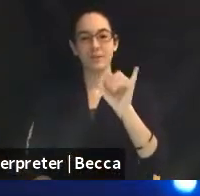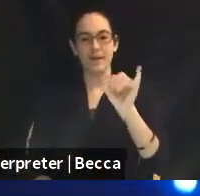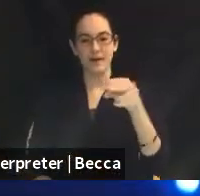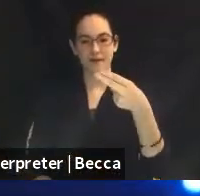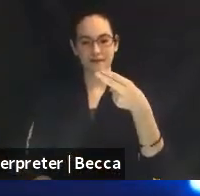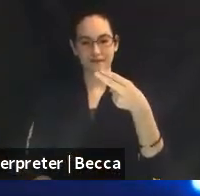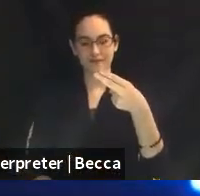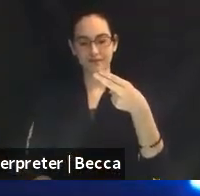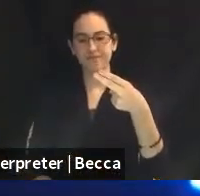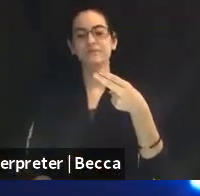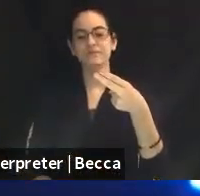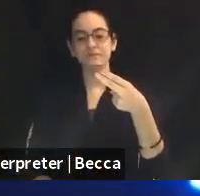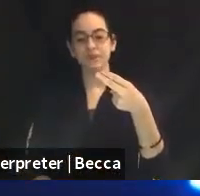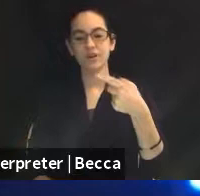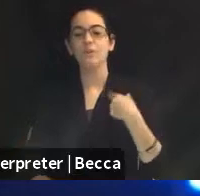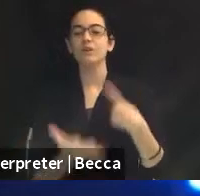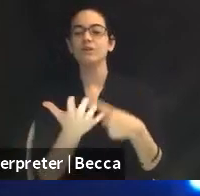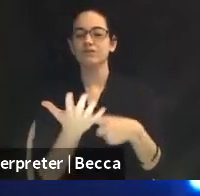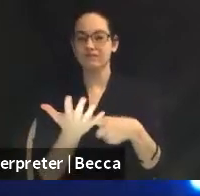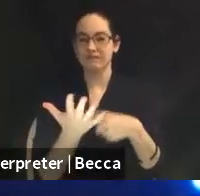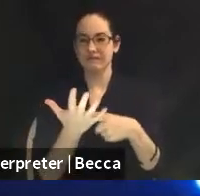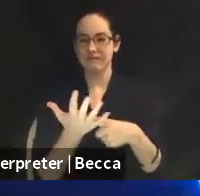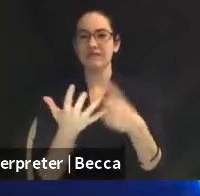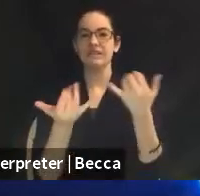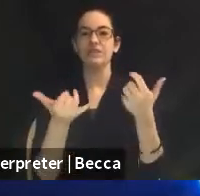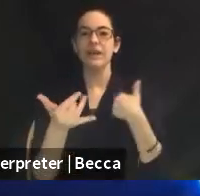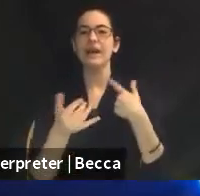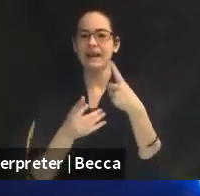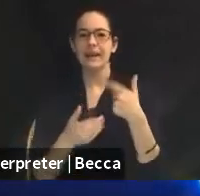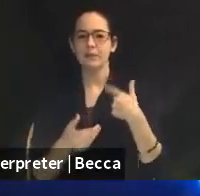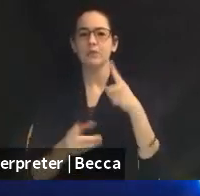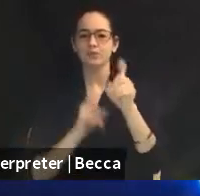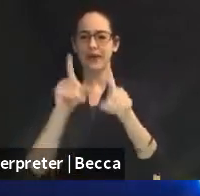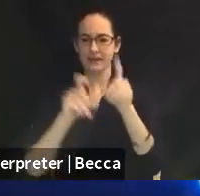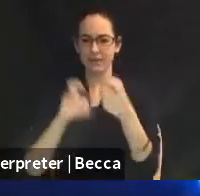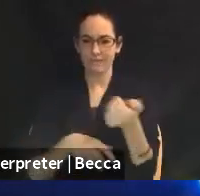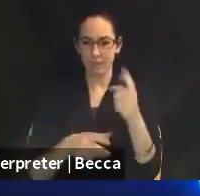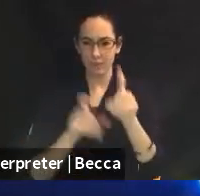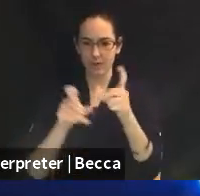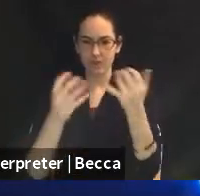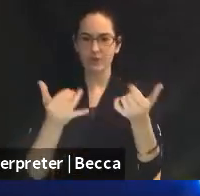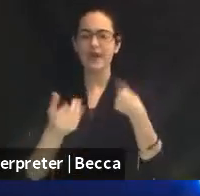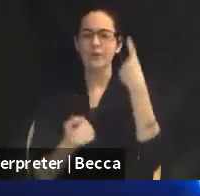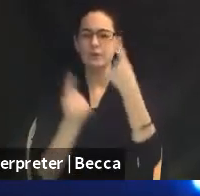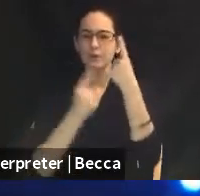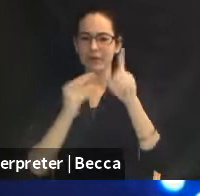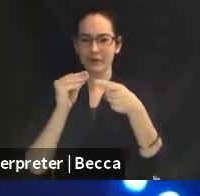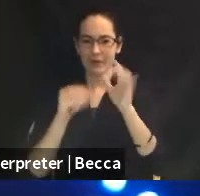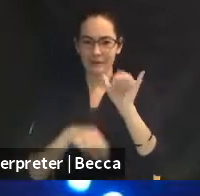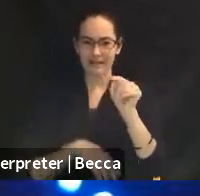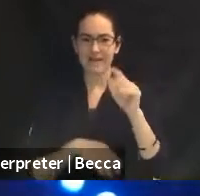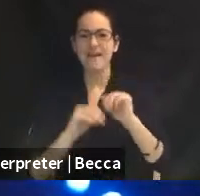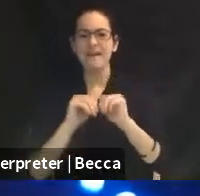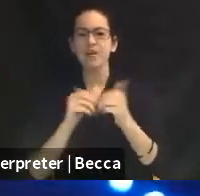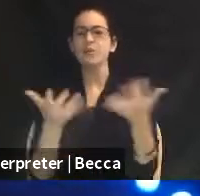ourselves. I'm going to ask you some questions. I want you thinking through some of the questions I ask. And how do we inform ourselves about the issue of trust? What does